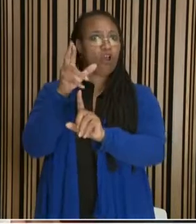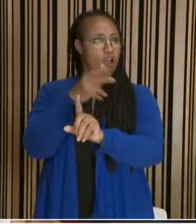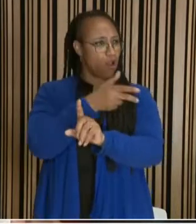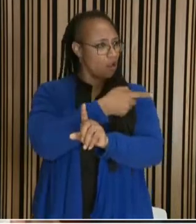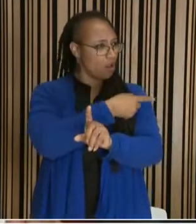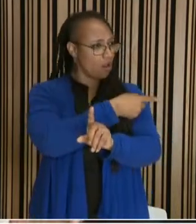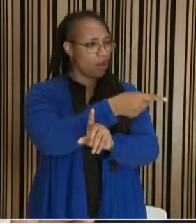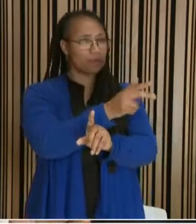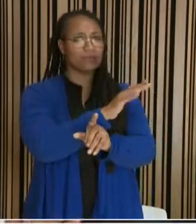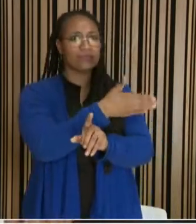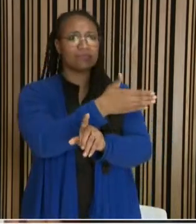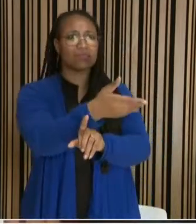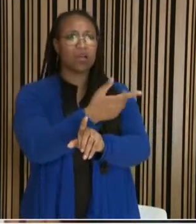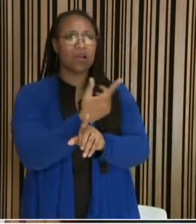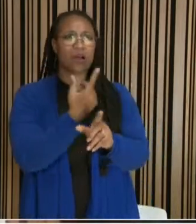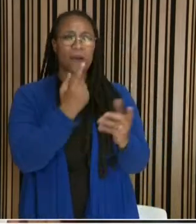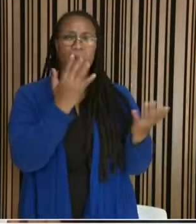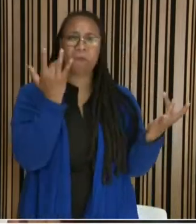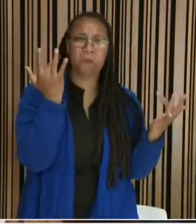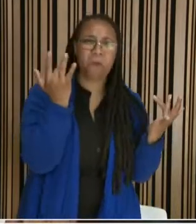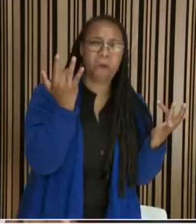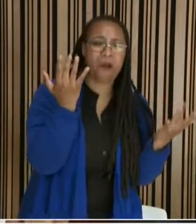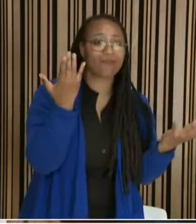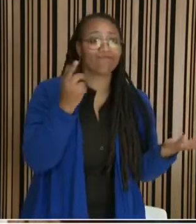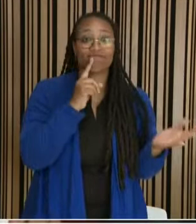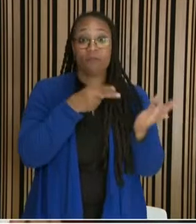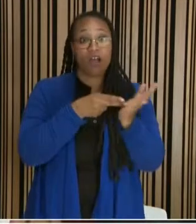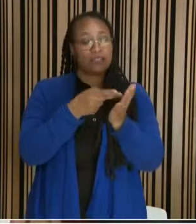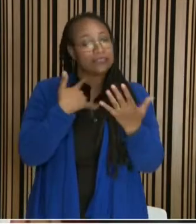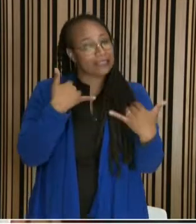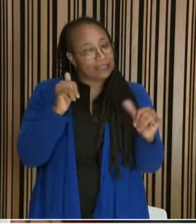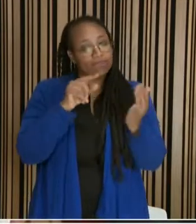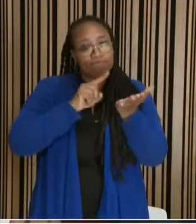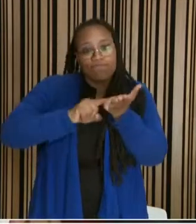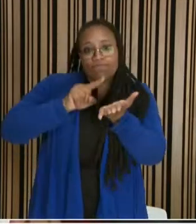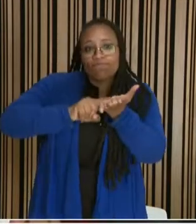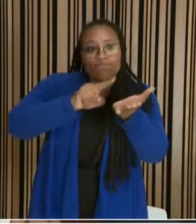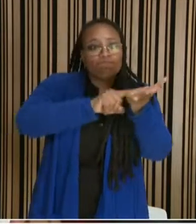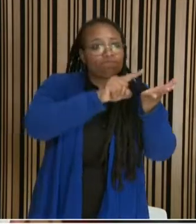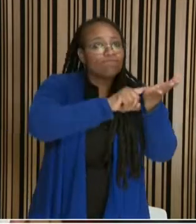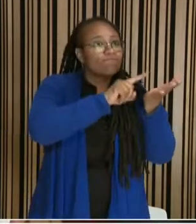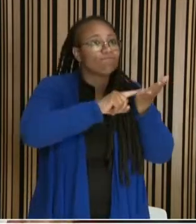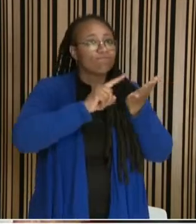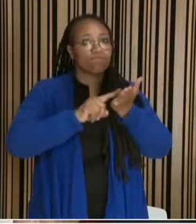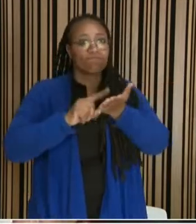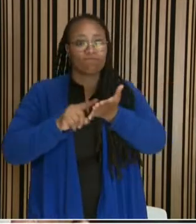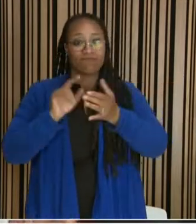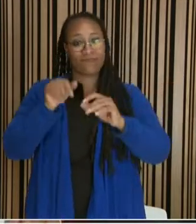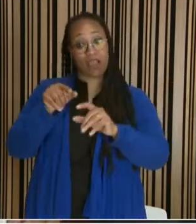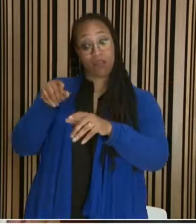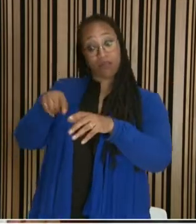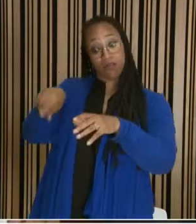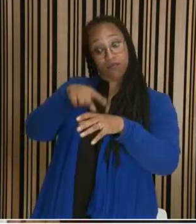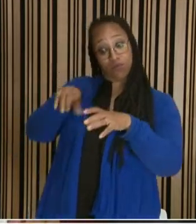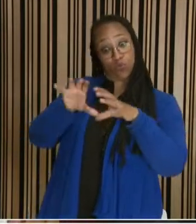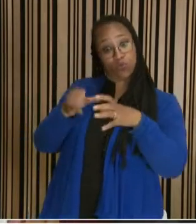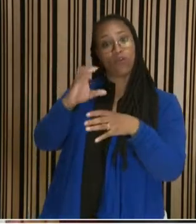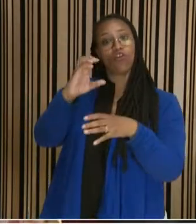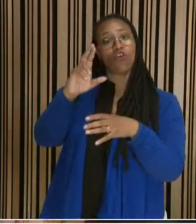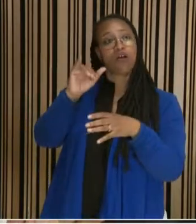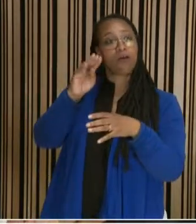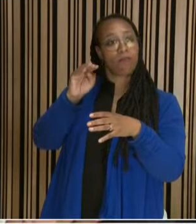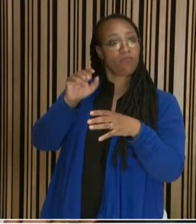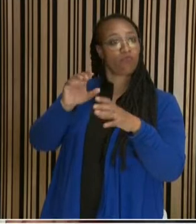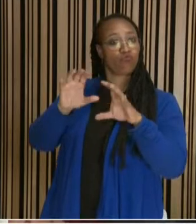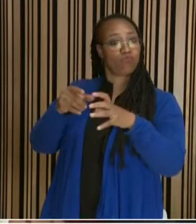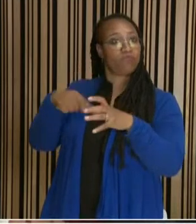men, but it's part of the investigation. So our homicide guys are working on it. Was there an exchange of gunfire? I don't believe it was an exchange. Again, this